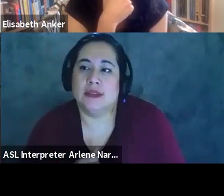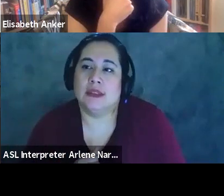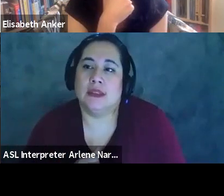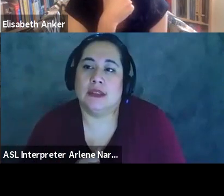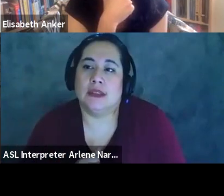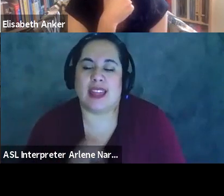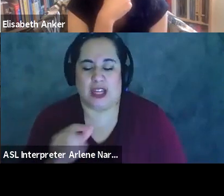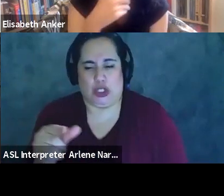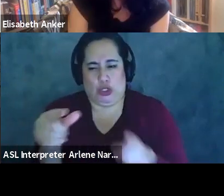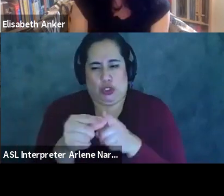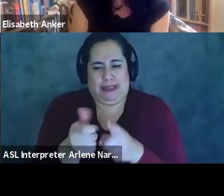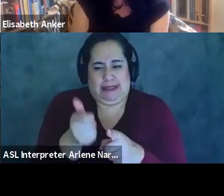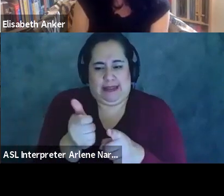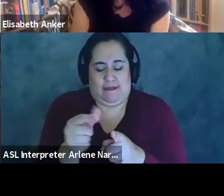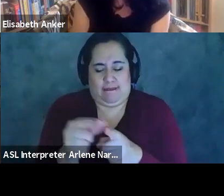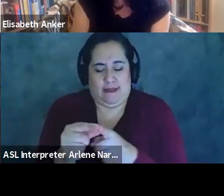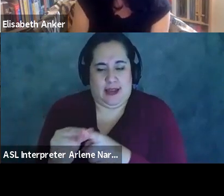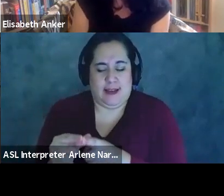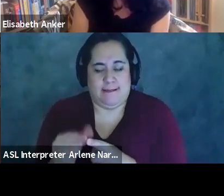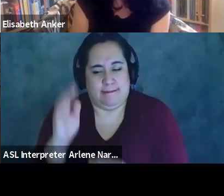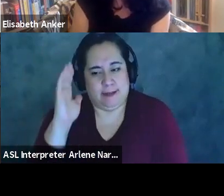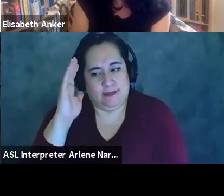The term itself, it seems to me,